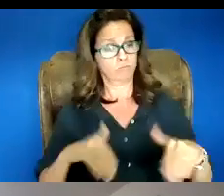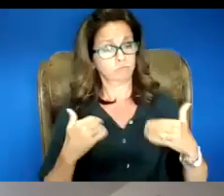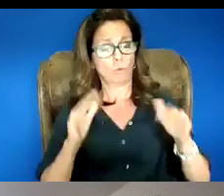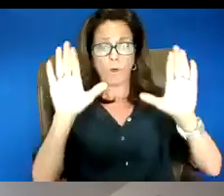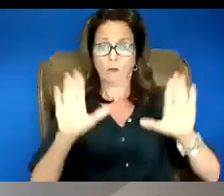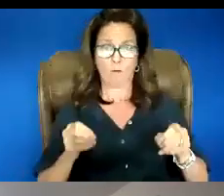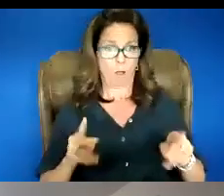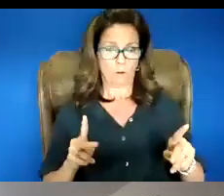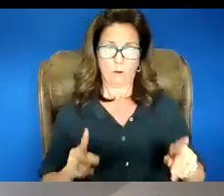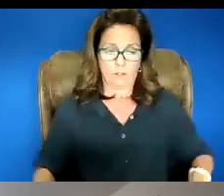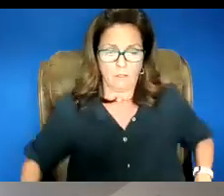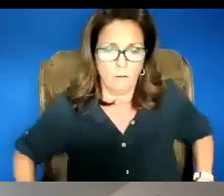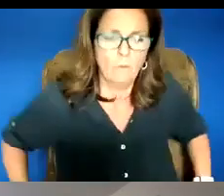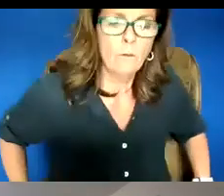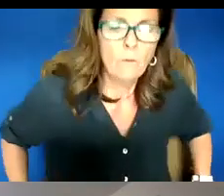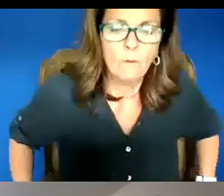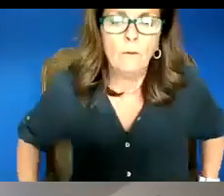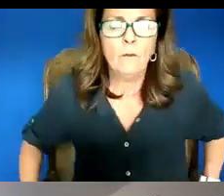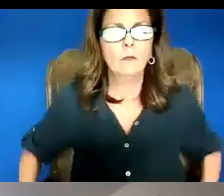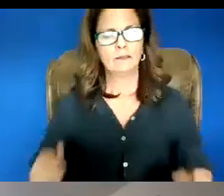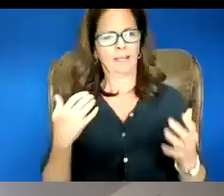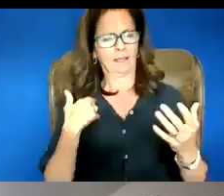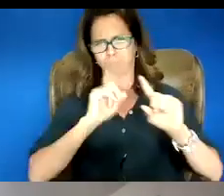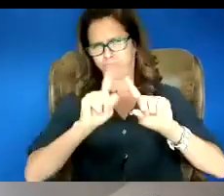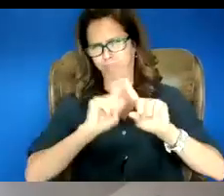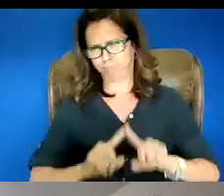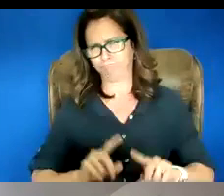opportunity. There are multiple subjects on